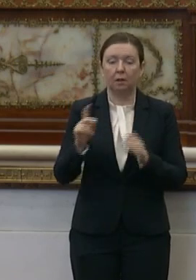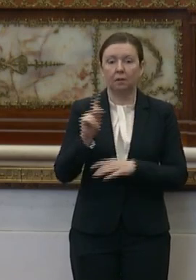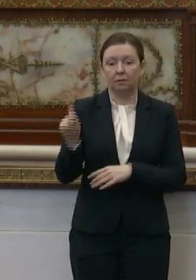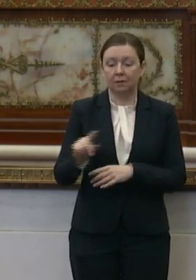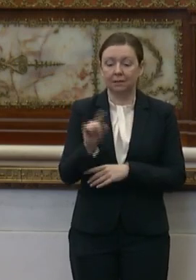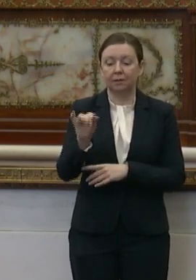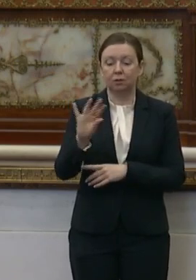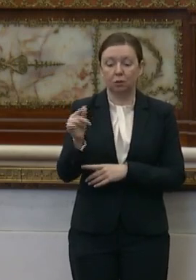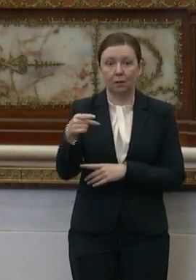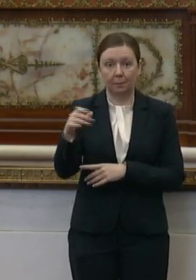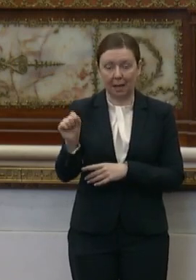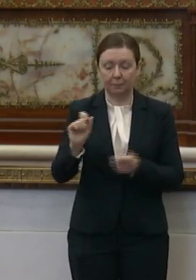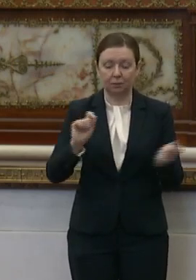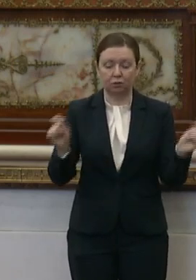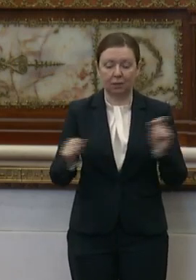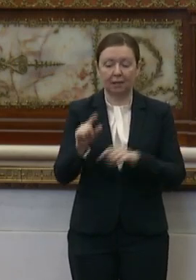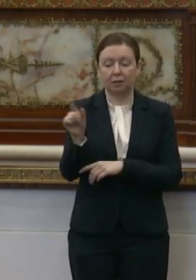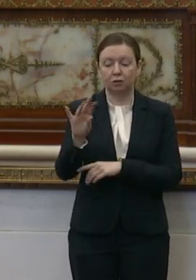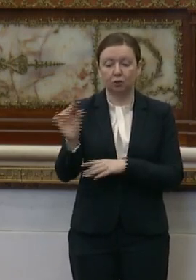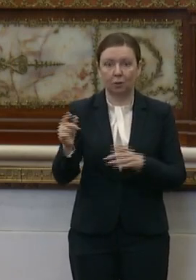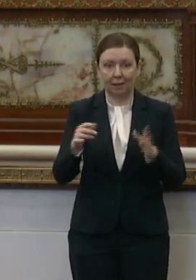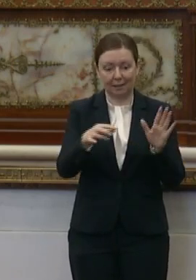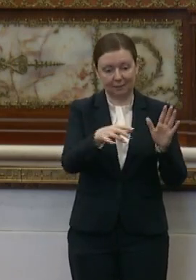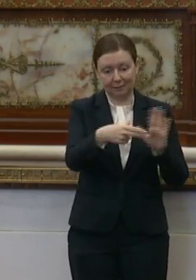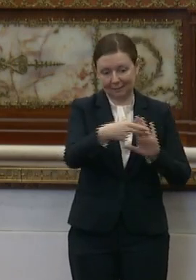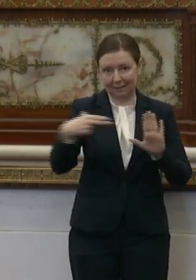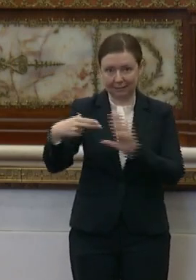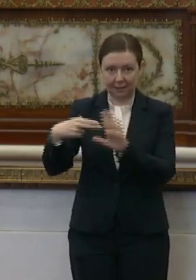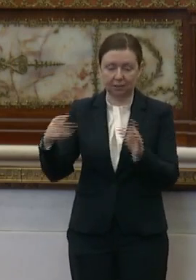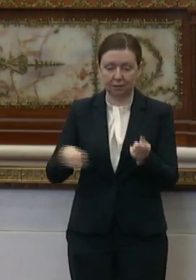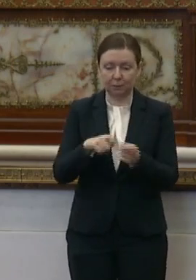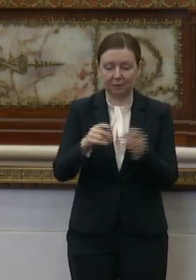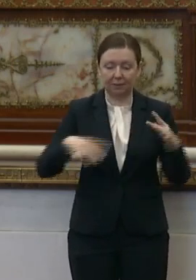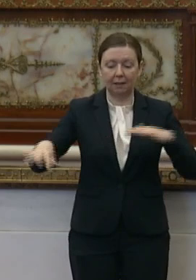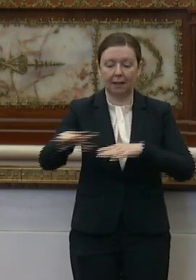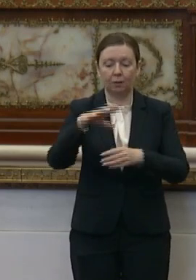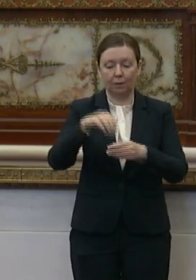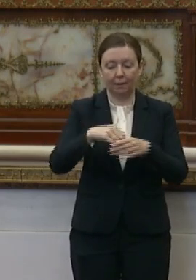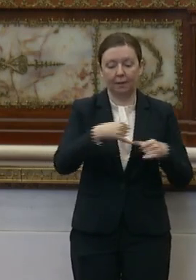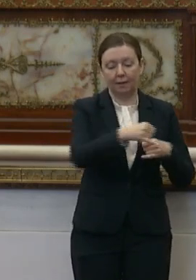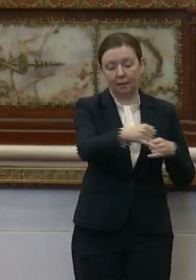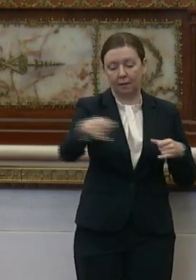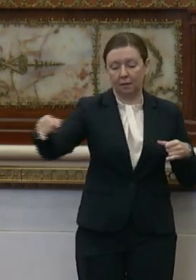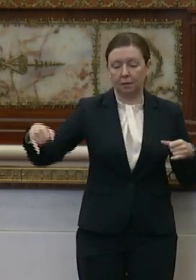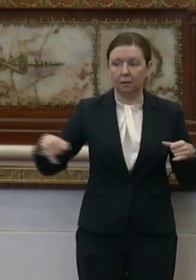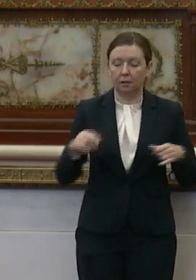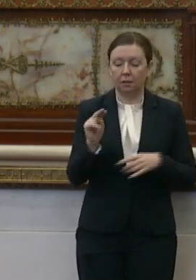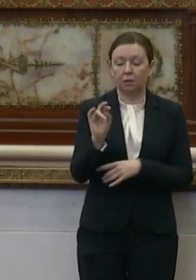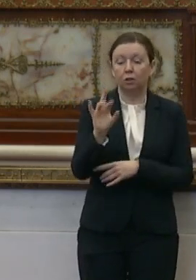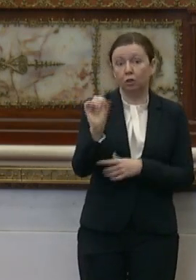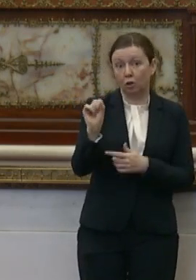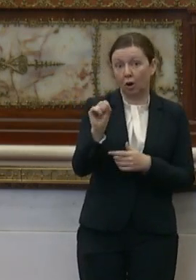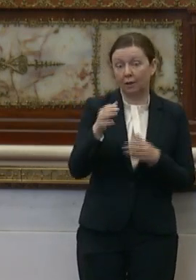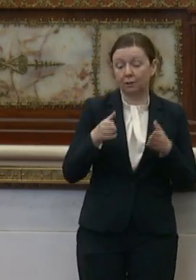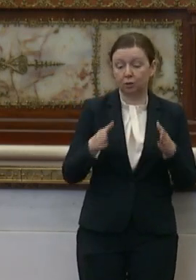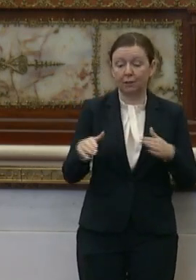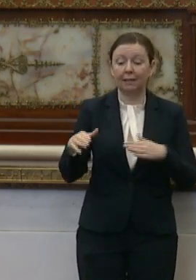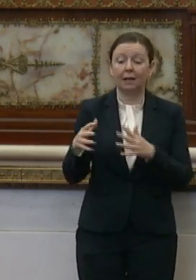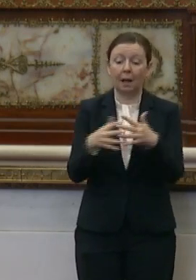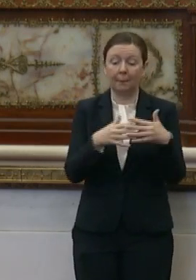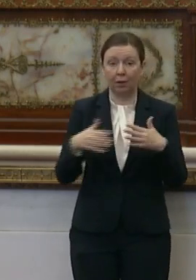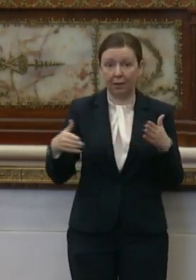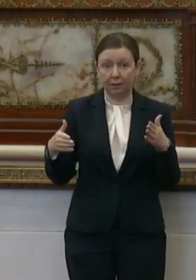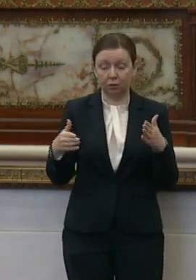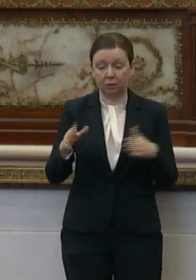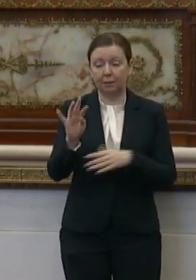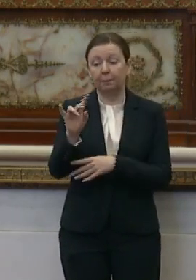Zoning Maps by changing the zoning designations of certain areas of land located within an area bounded by Norris Street, American Street, Burke Street,